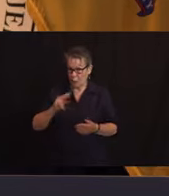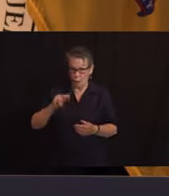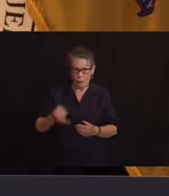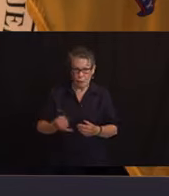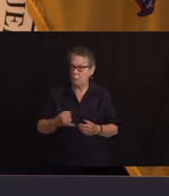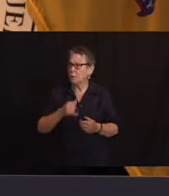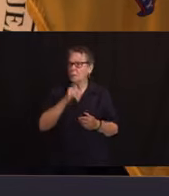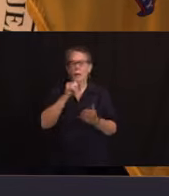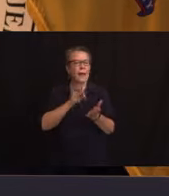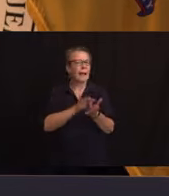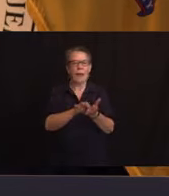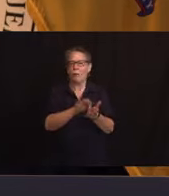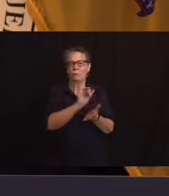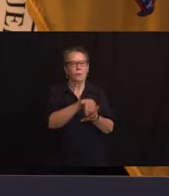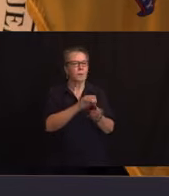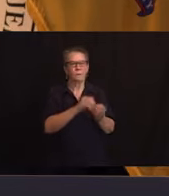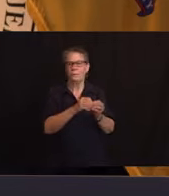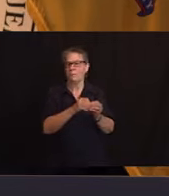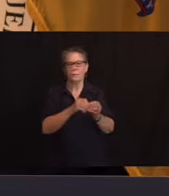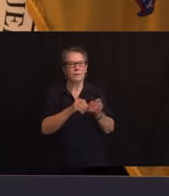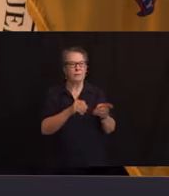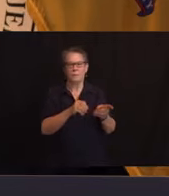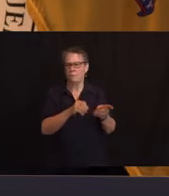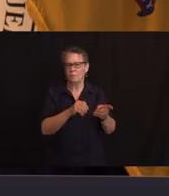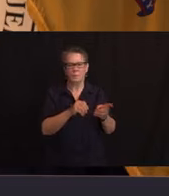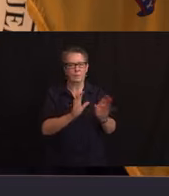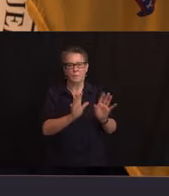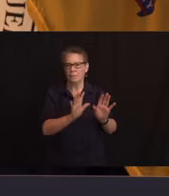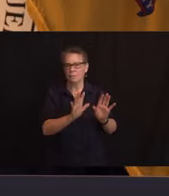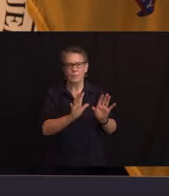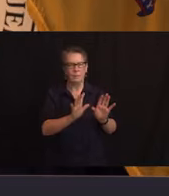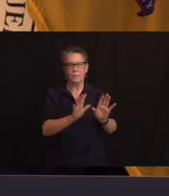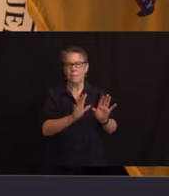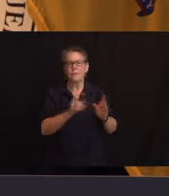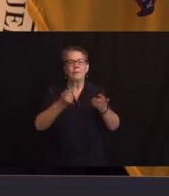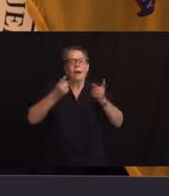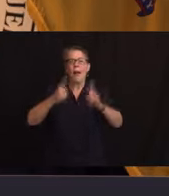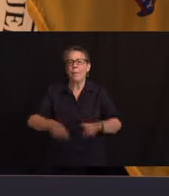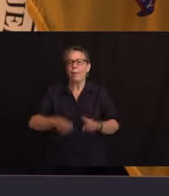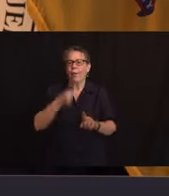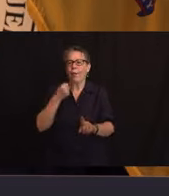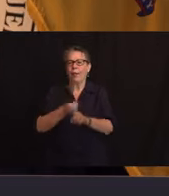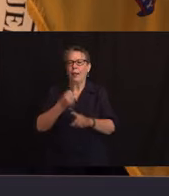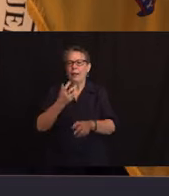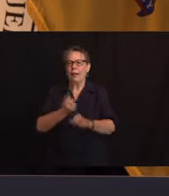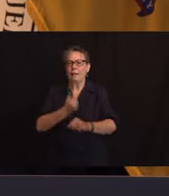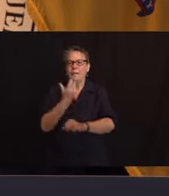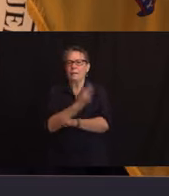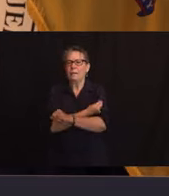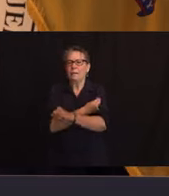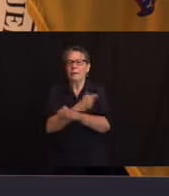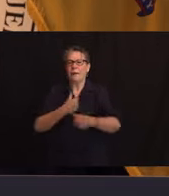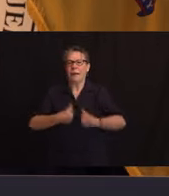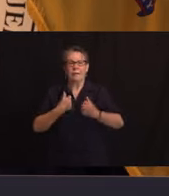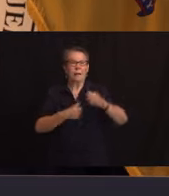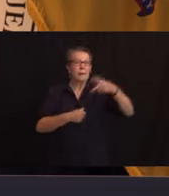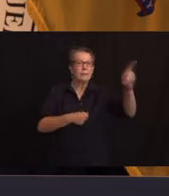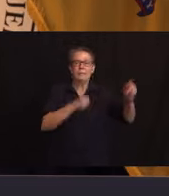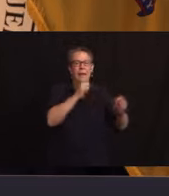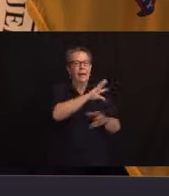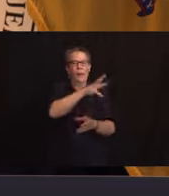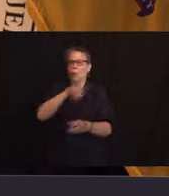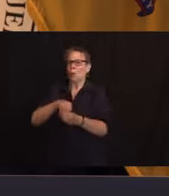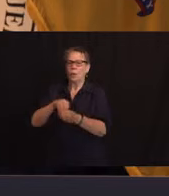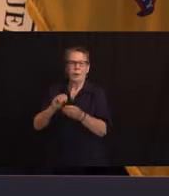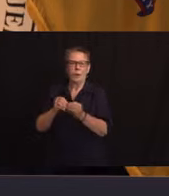it's an approximation because of the data feed. It's as good as we can get. We're counting New Jerseyans who got vaccinated outside of New Jersey.